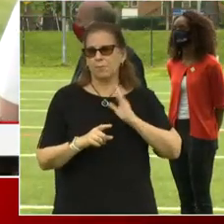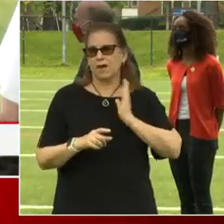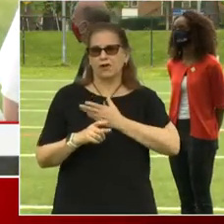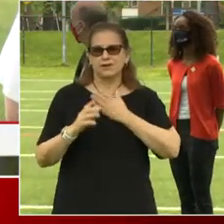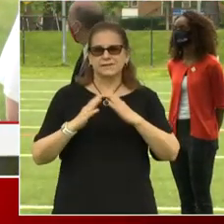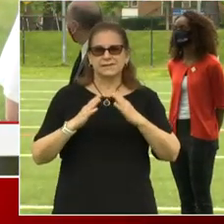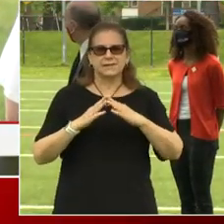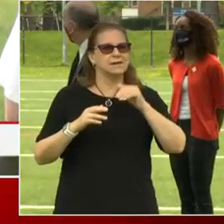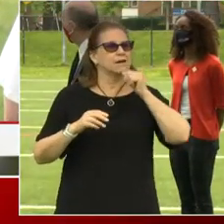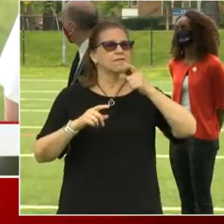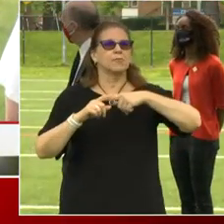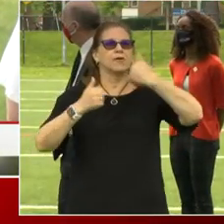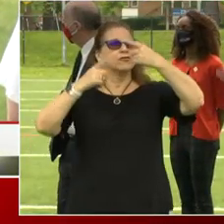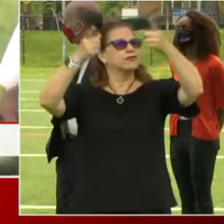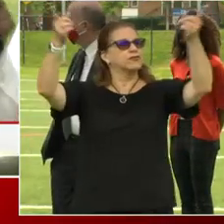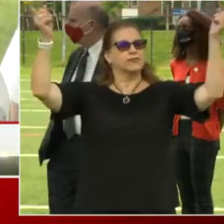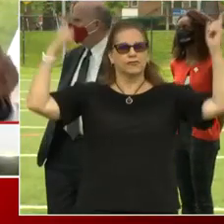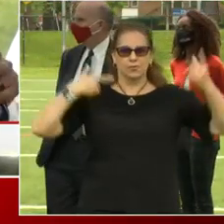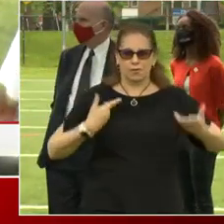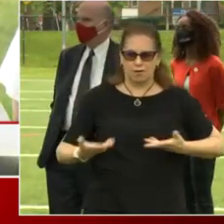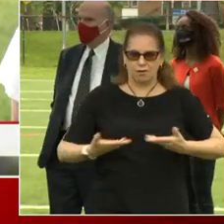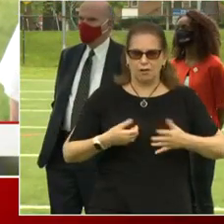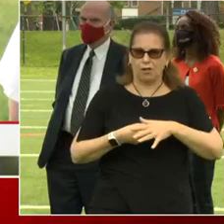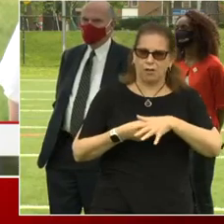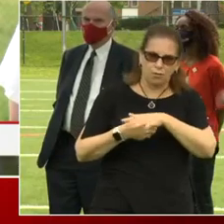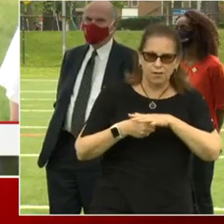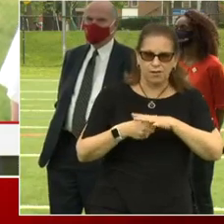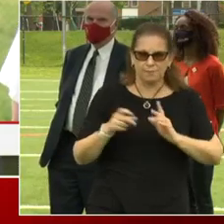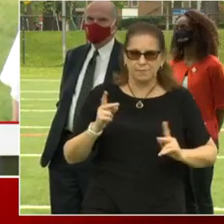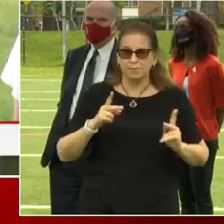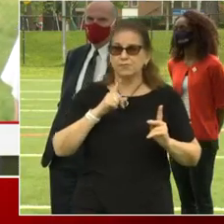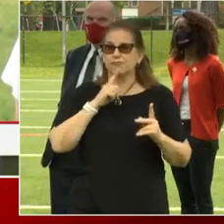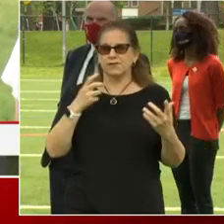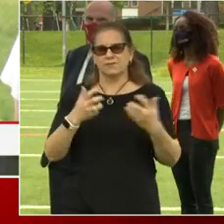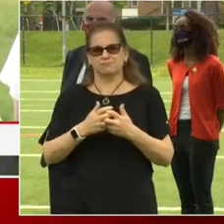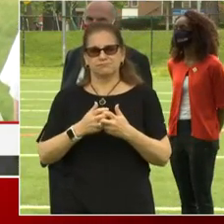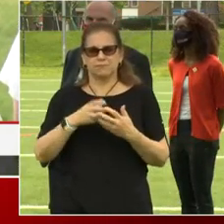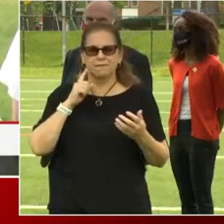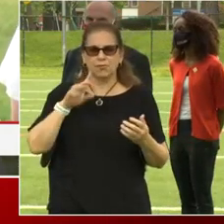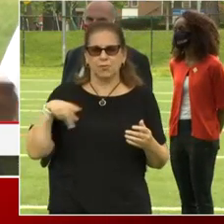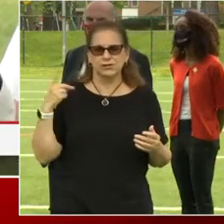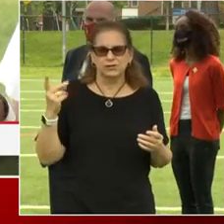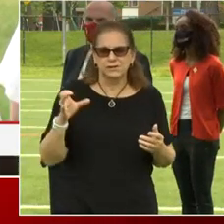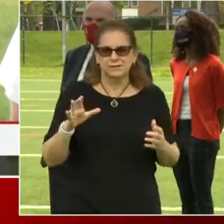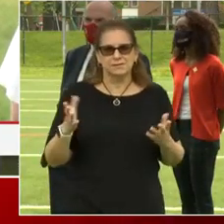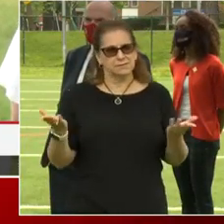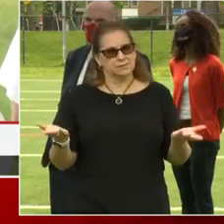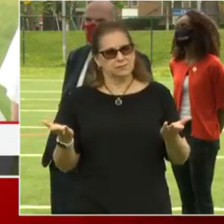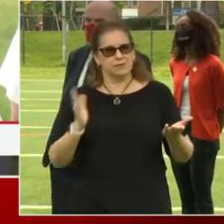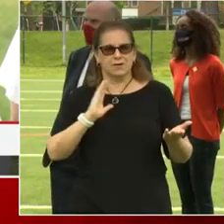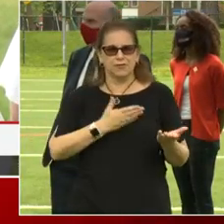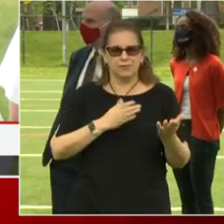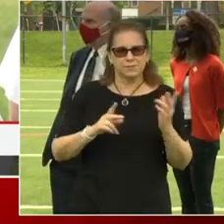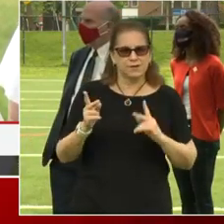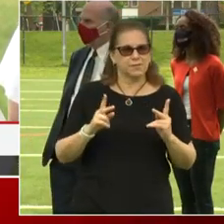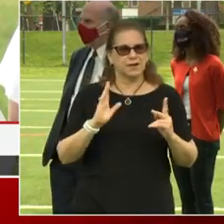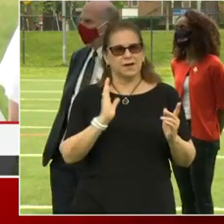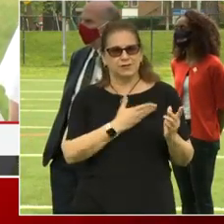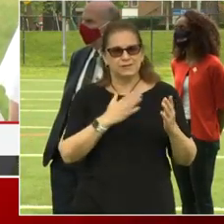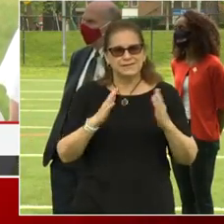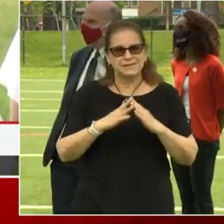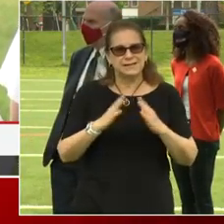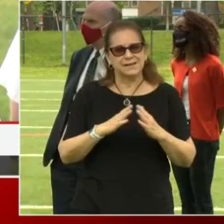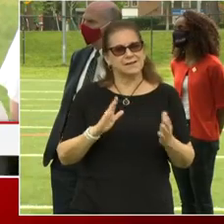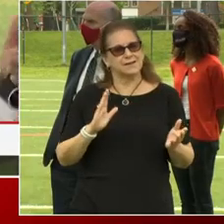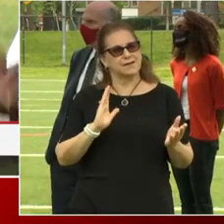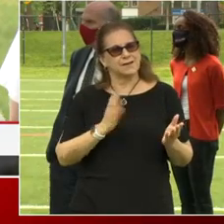the police department, but more importantly, I think it's important for our city that we have these young people. Certainly, you know, I am an example of